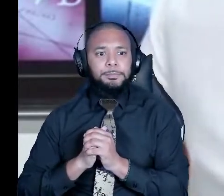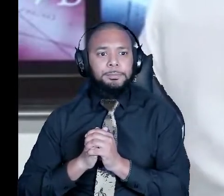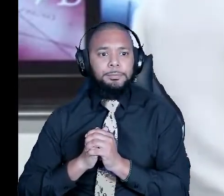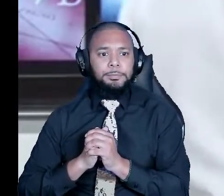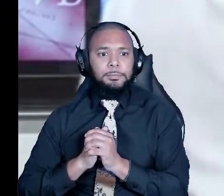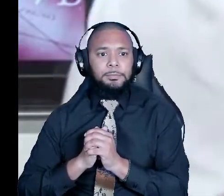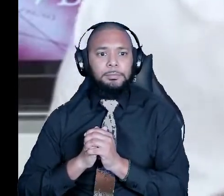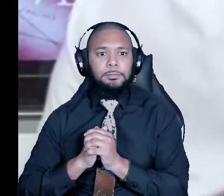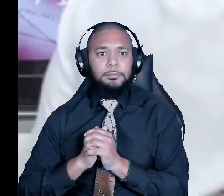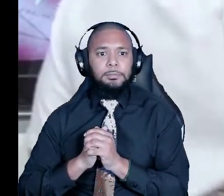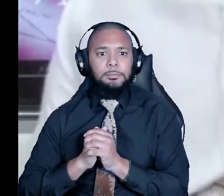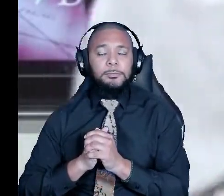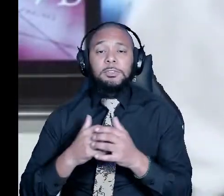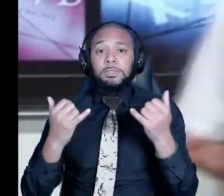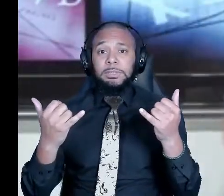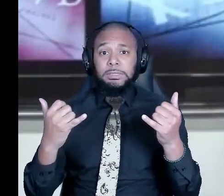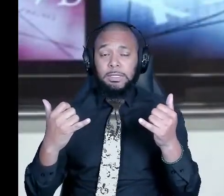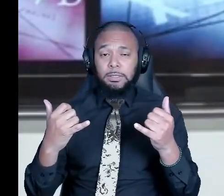So in my second example,